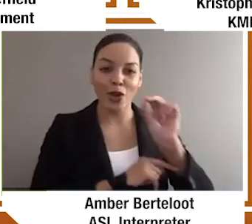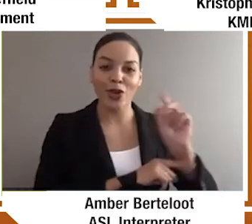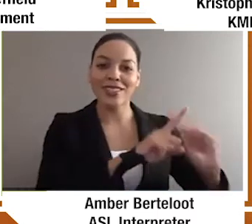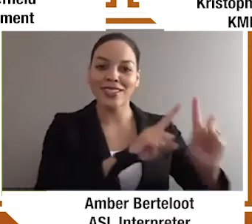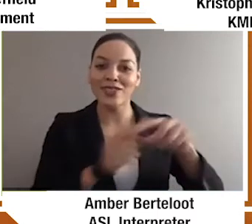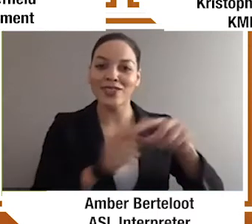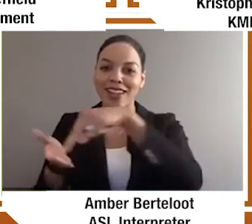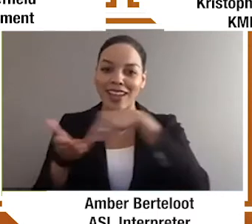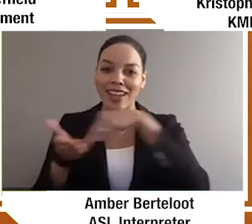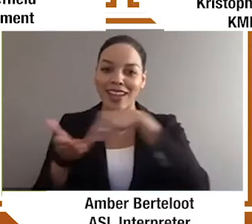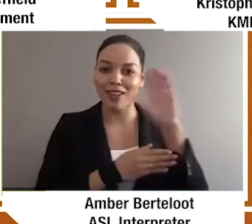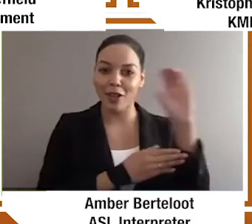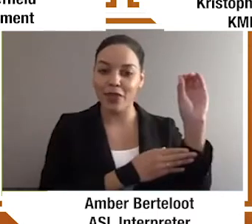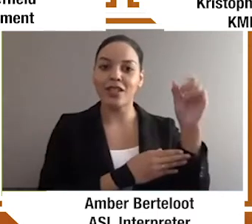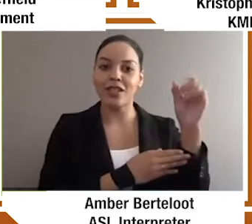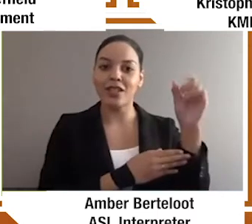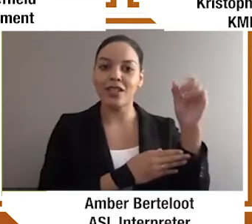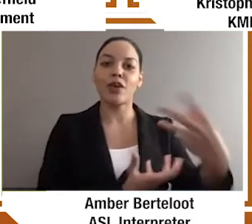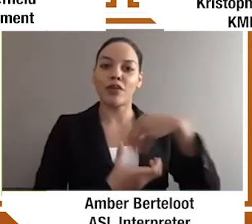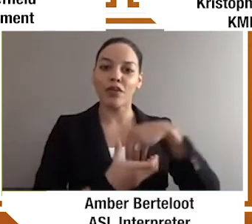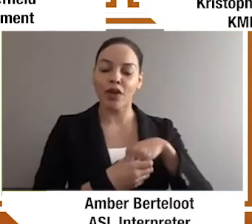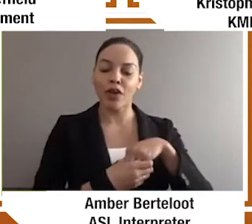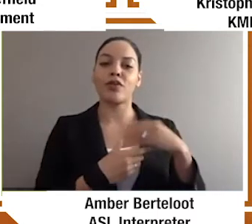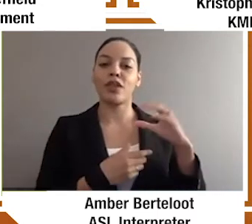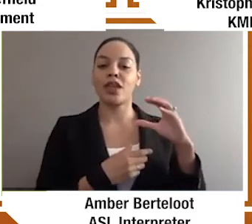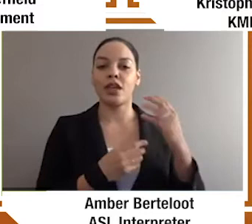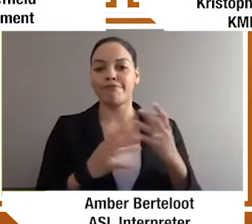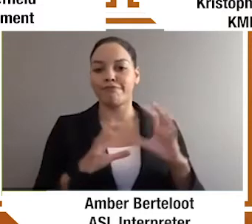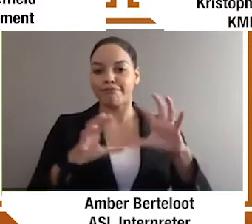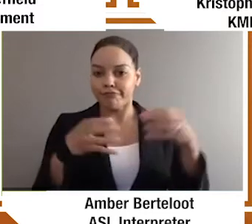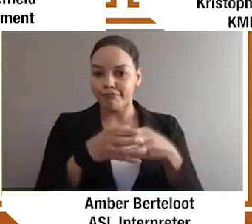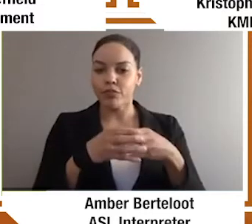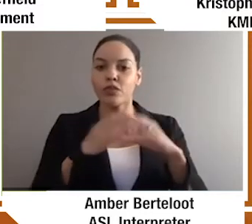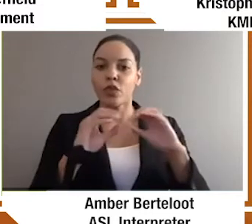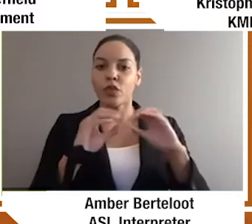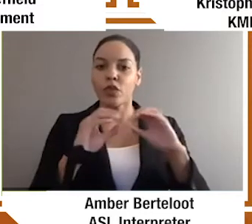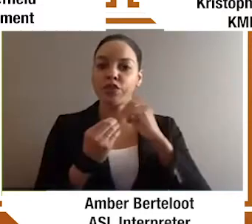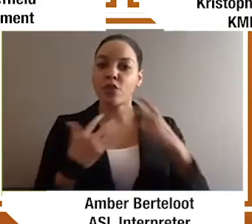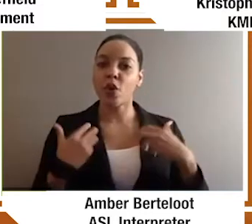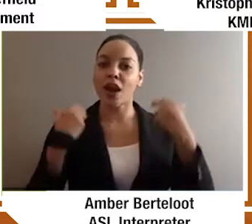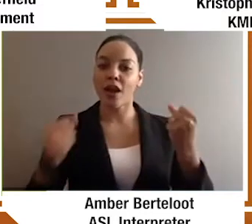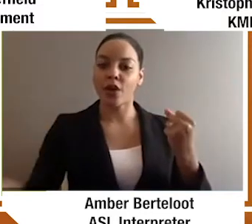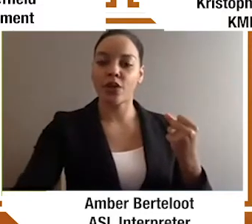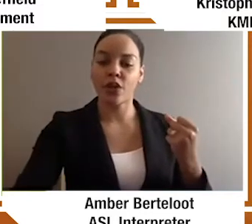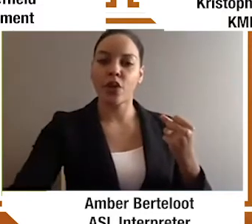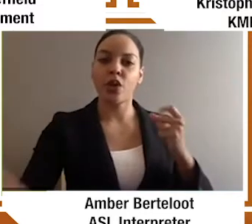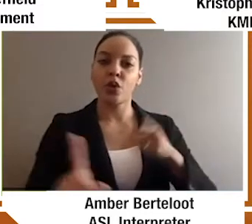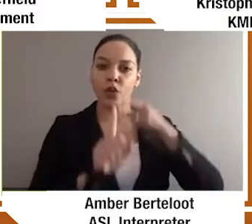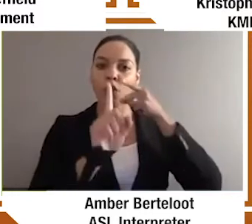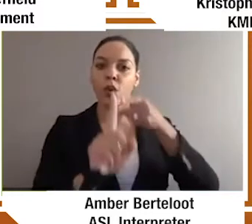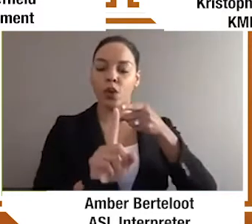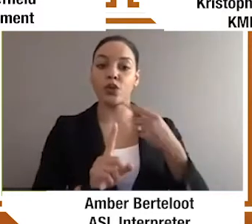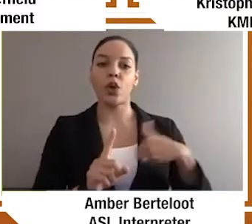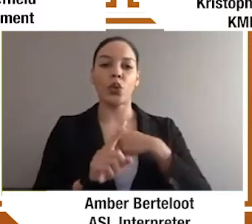Comprehensive Organizational Health Initiative, which we've now renamed MOVE,